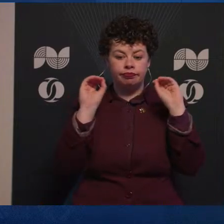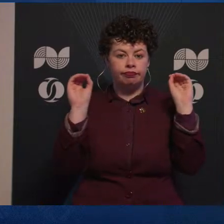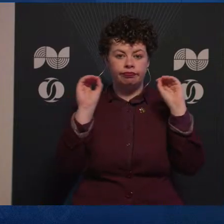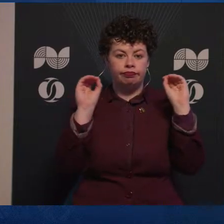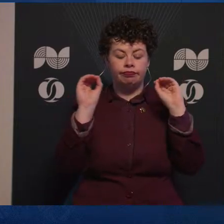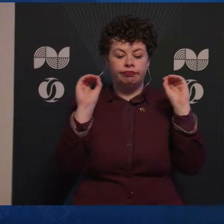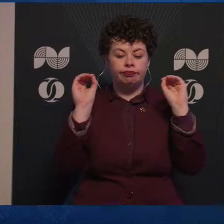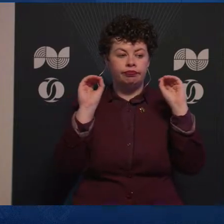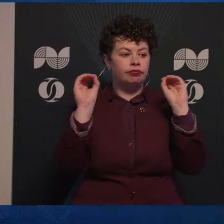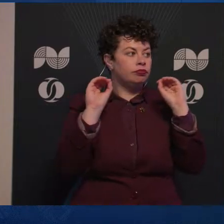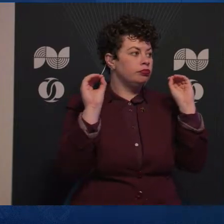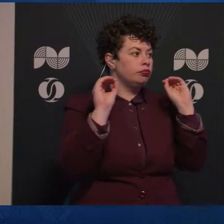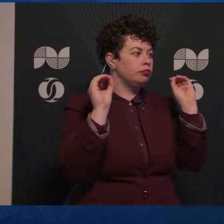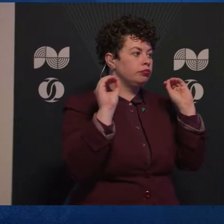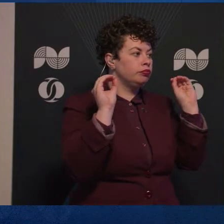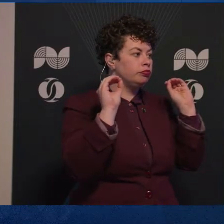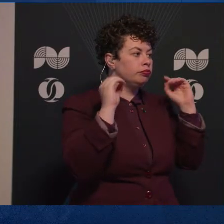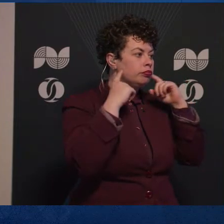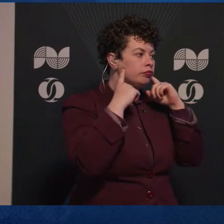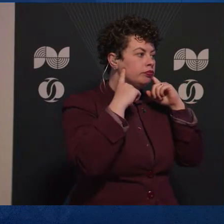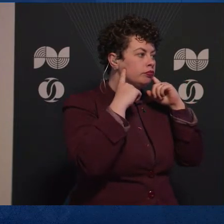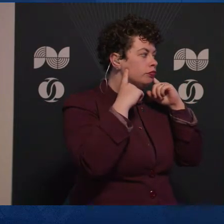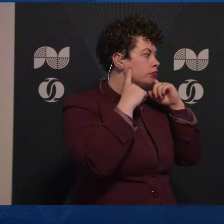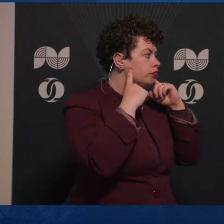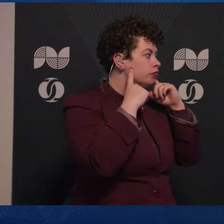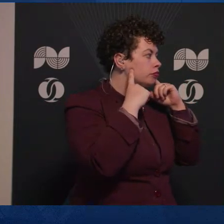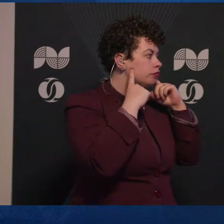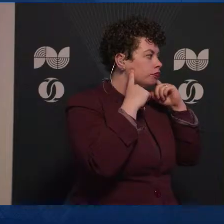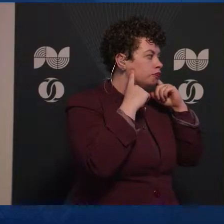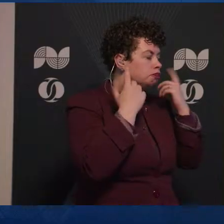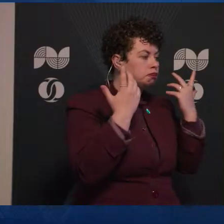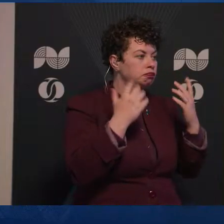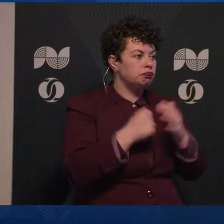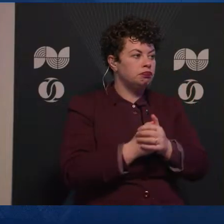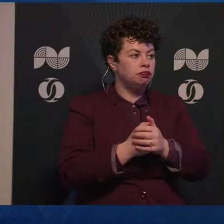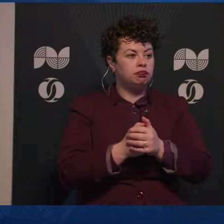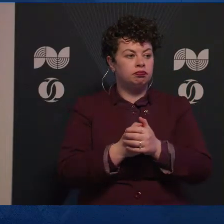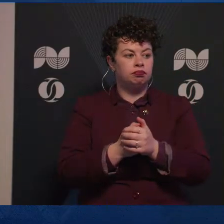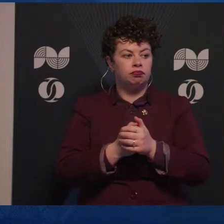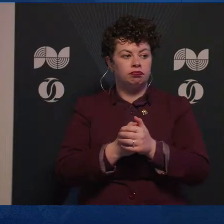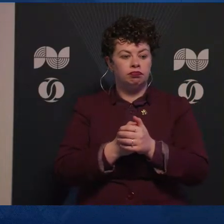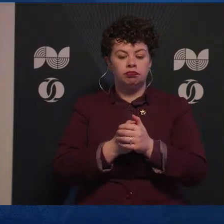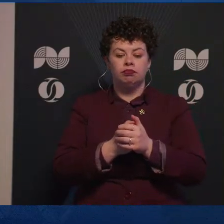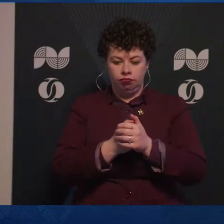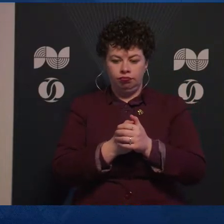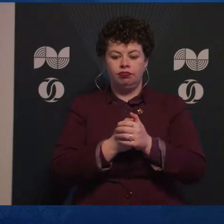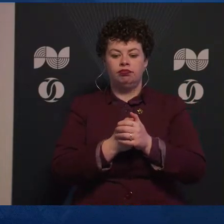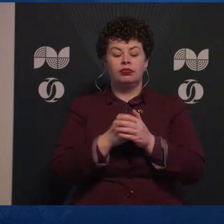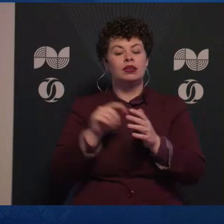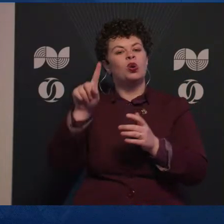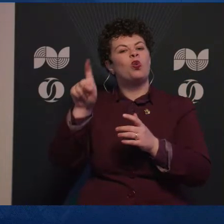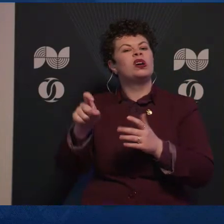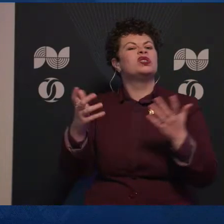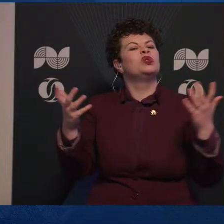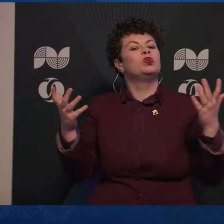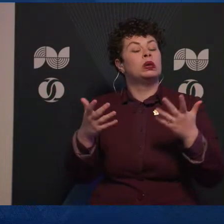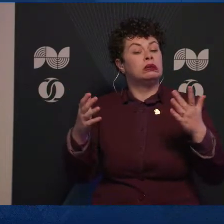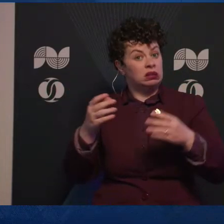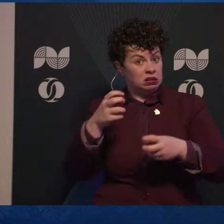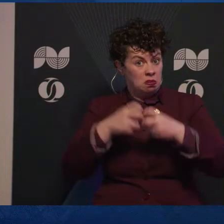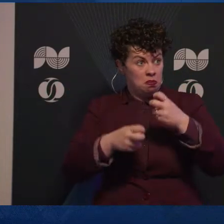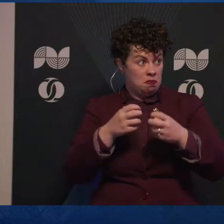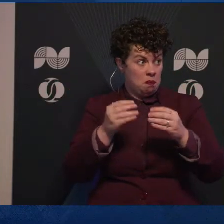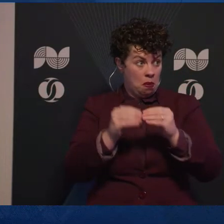not as Well, the world, so to repeat the question, is it still possible in a fragmented